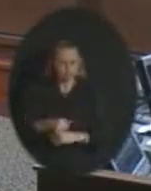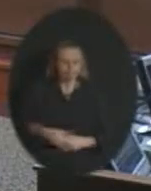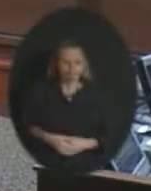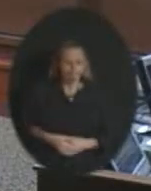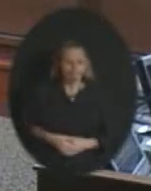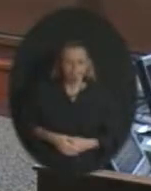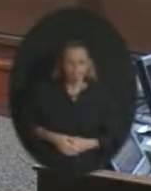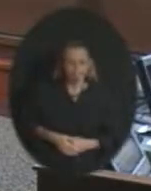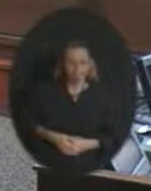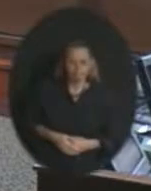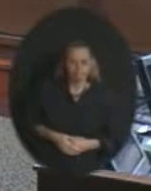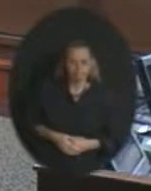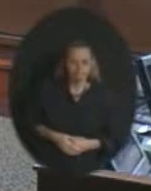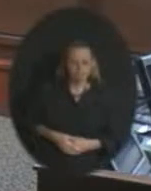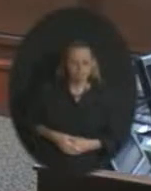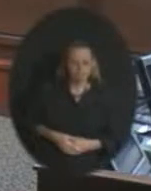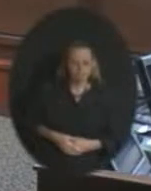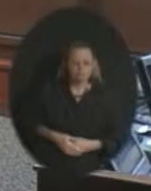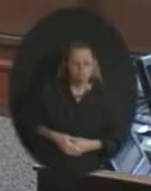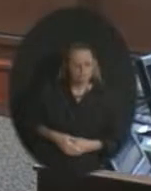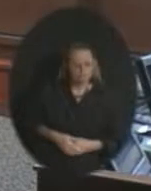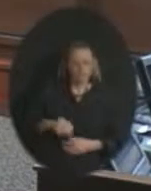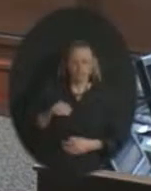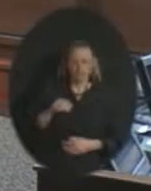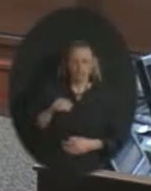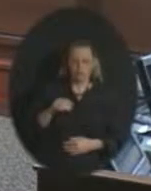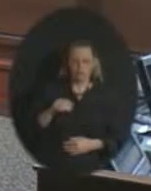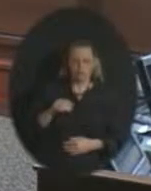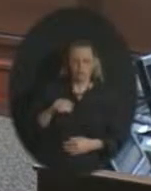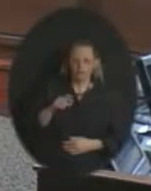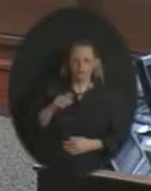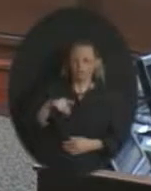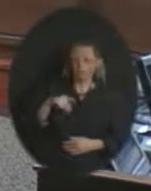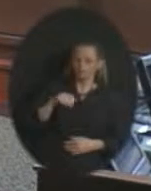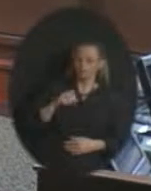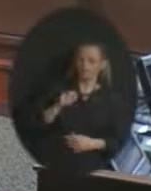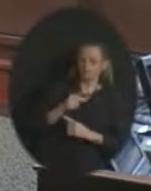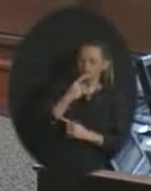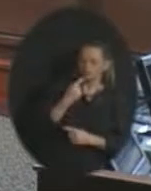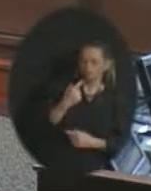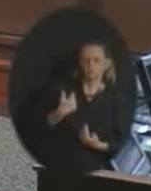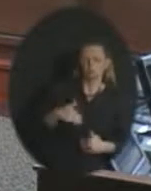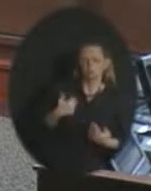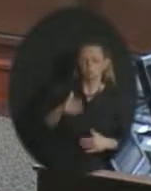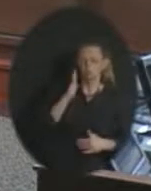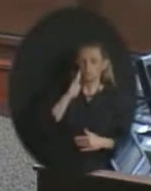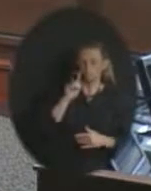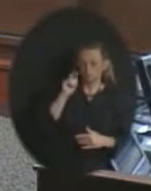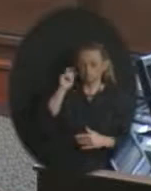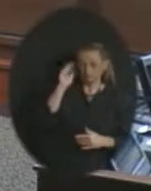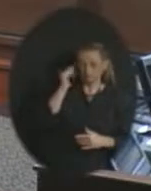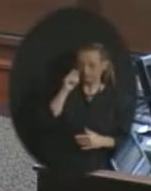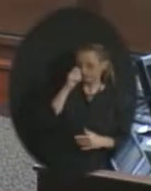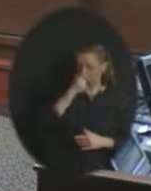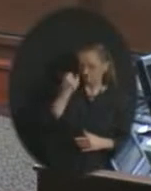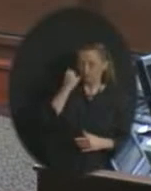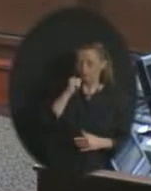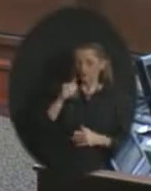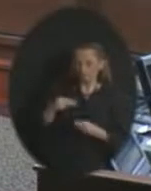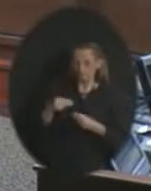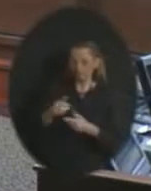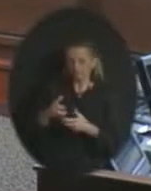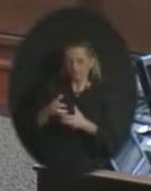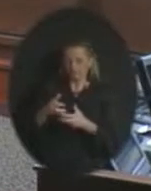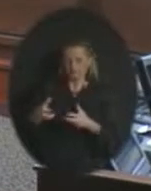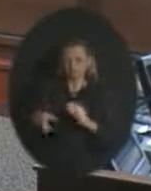Thank you for your comments. Yeah, we would look real $100 million foolish if we didn't spend that $35,000 for that additional. Mr. Parker, I don't like giving